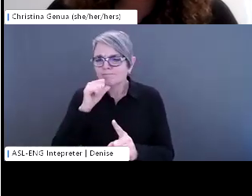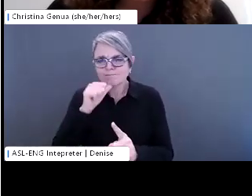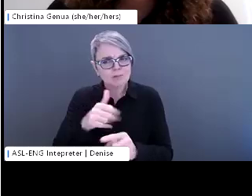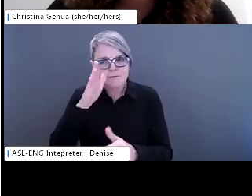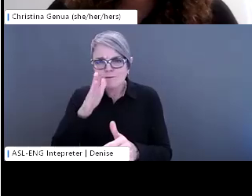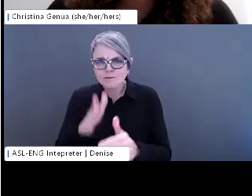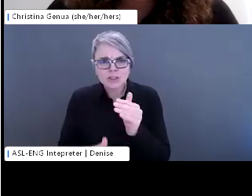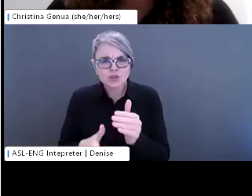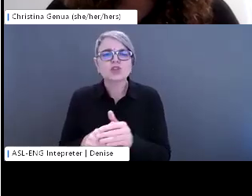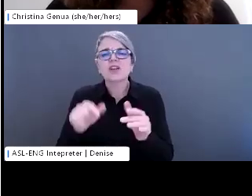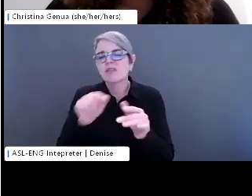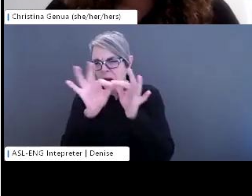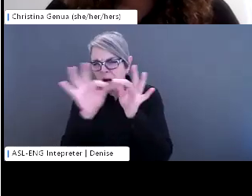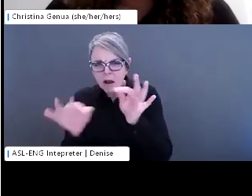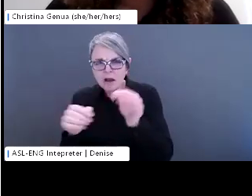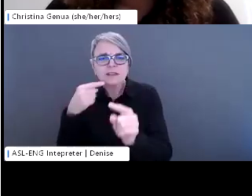local bank.